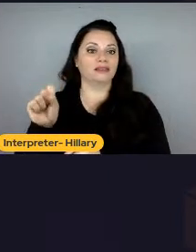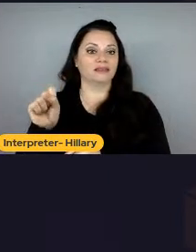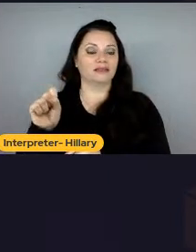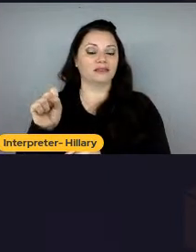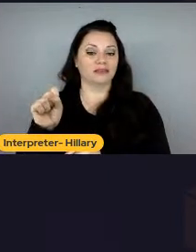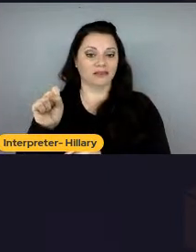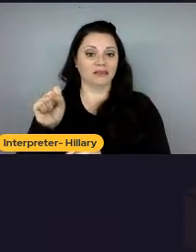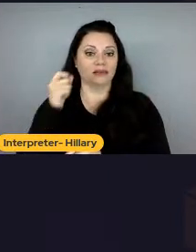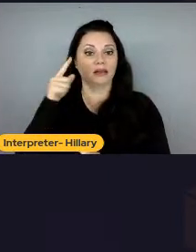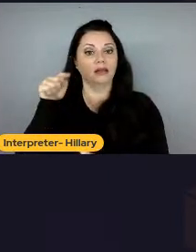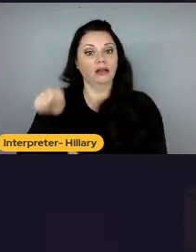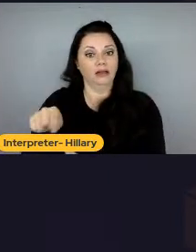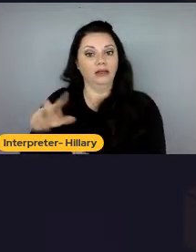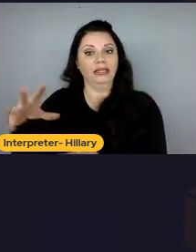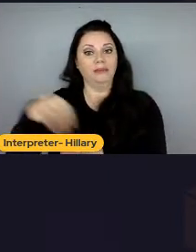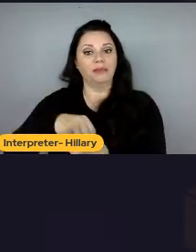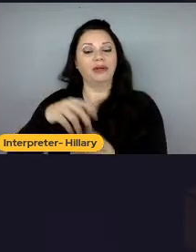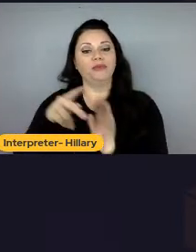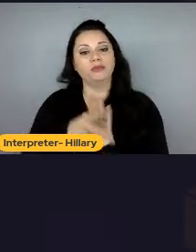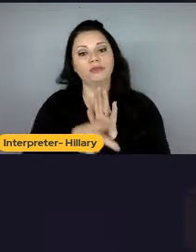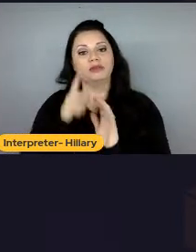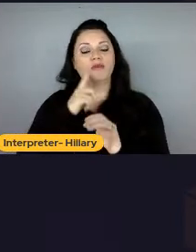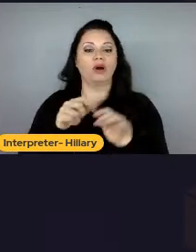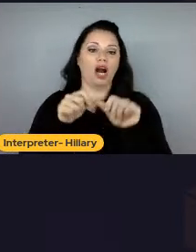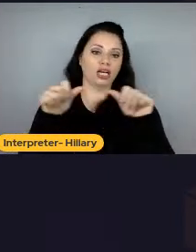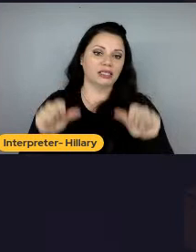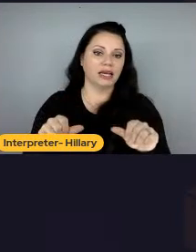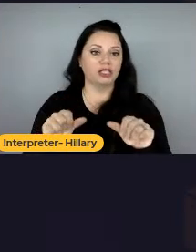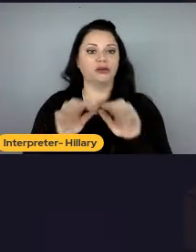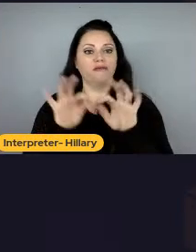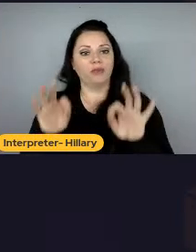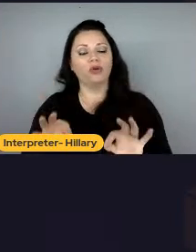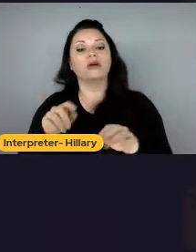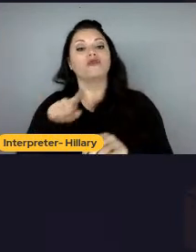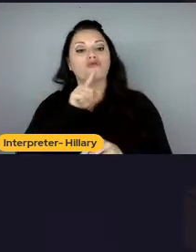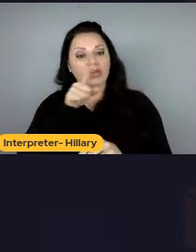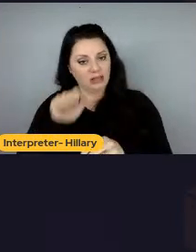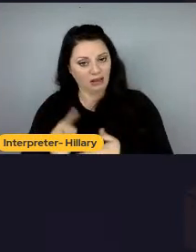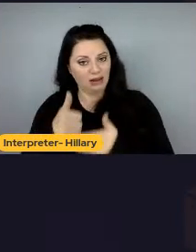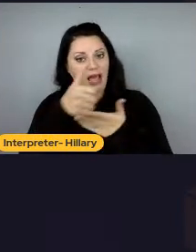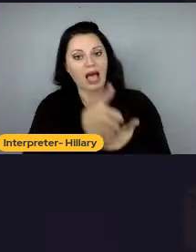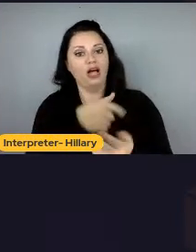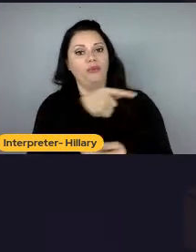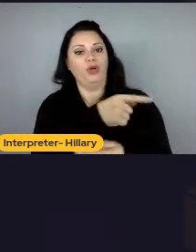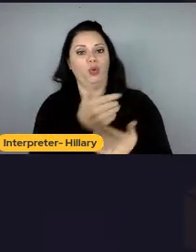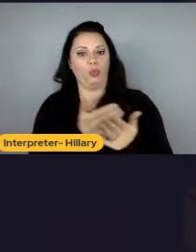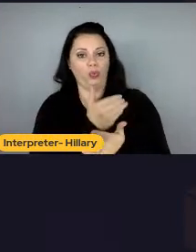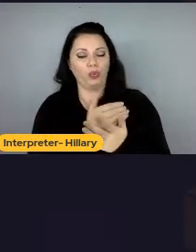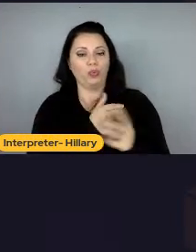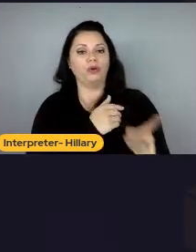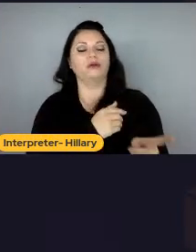And because they implement principles of well-architected framework, they can really assist newbies in